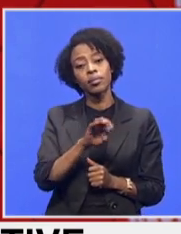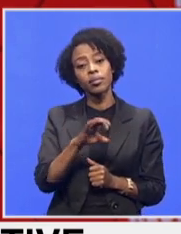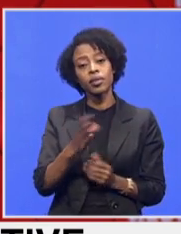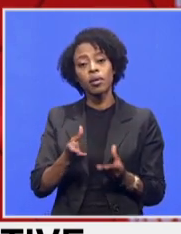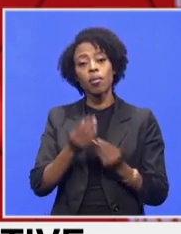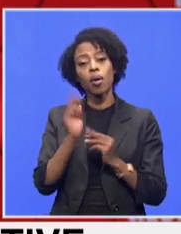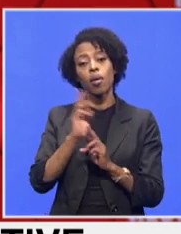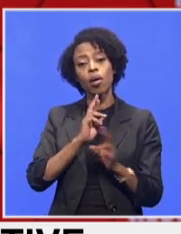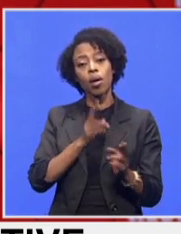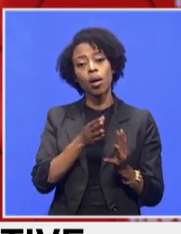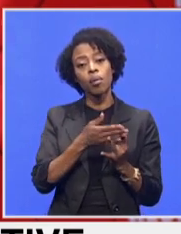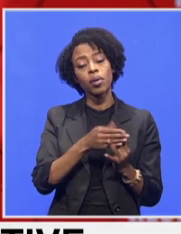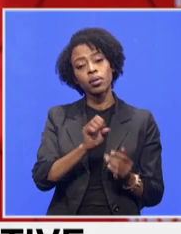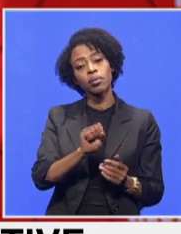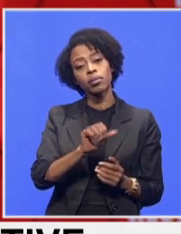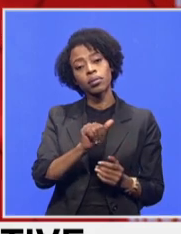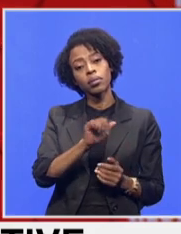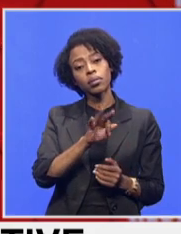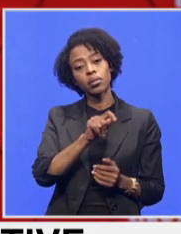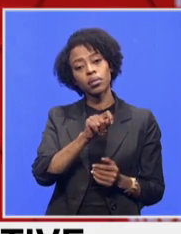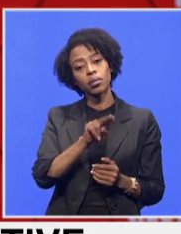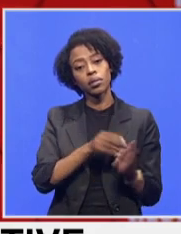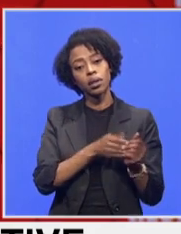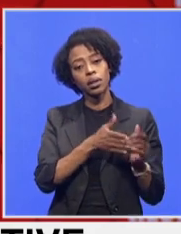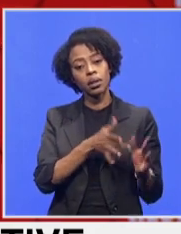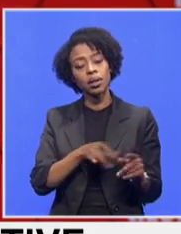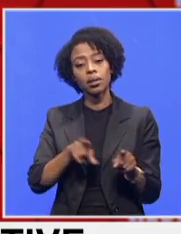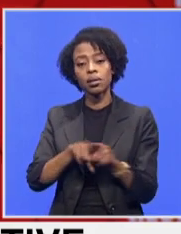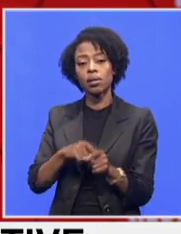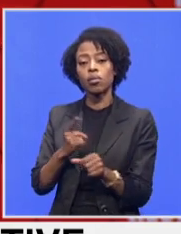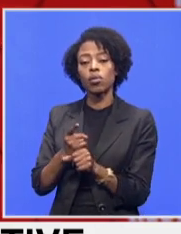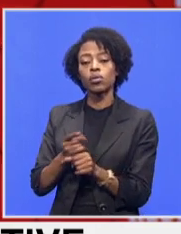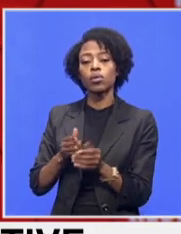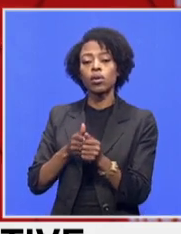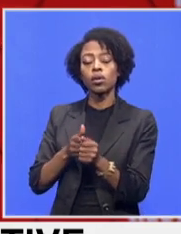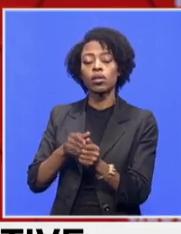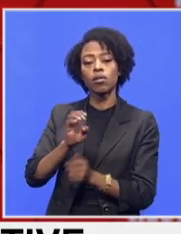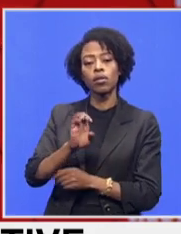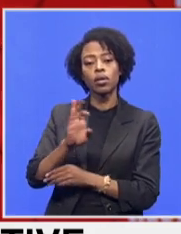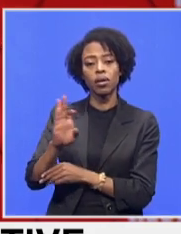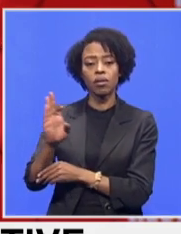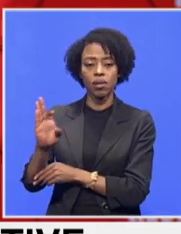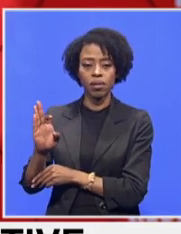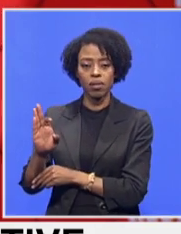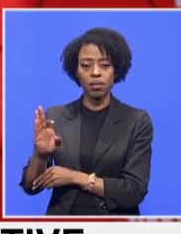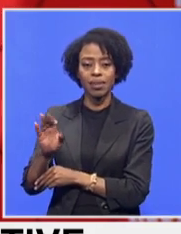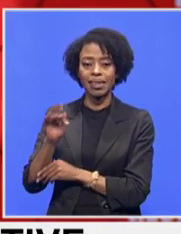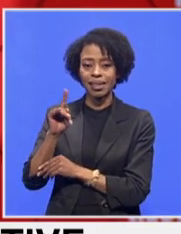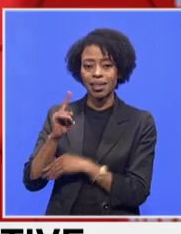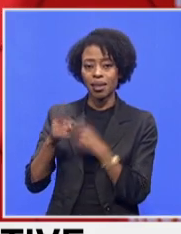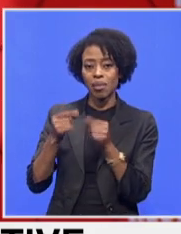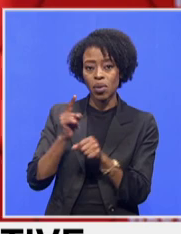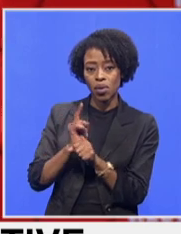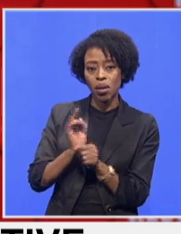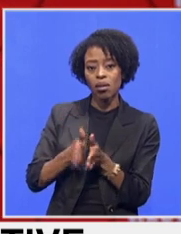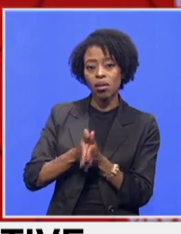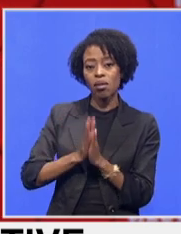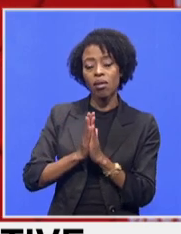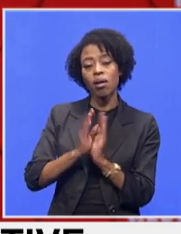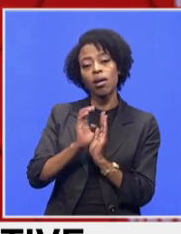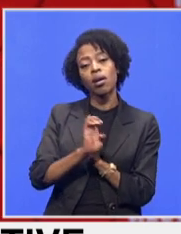the SAFTU leadership and the leadership of the EFF regarding the request of the